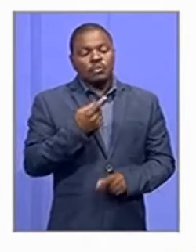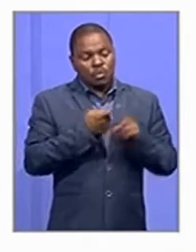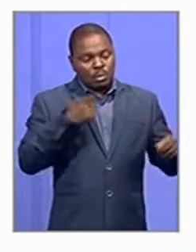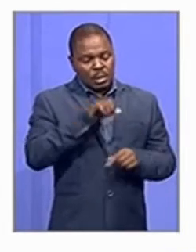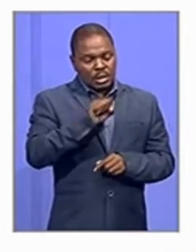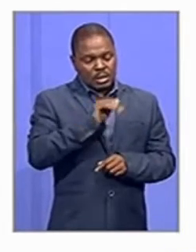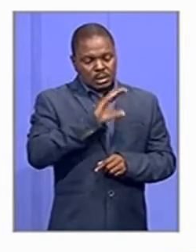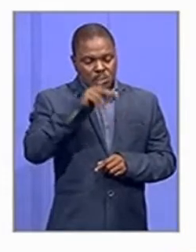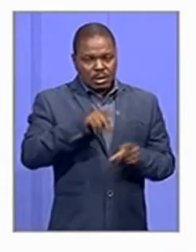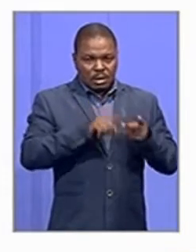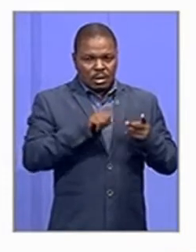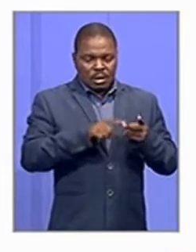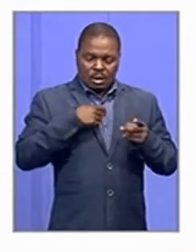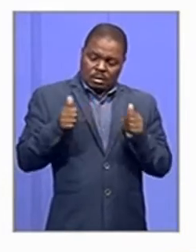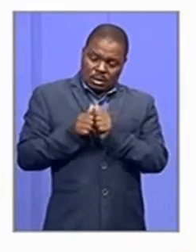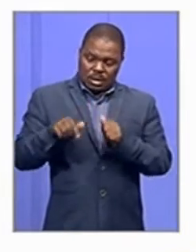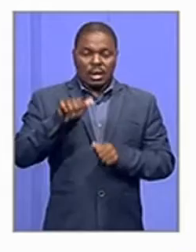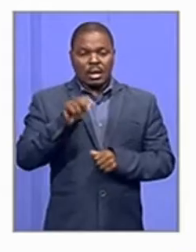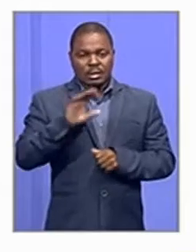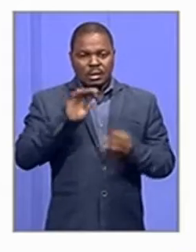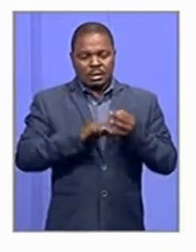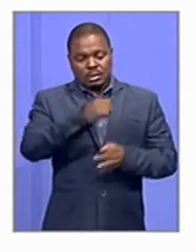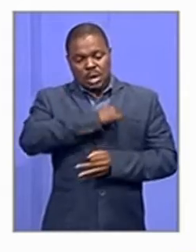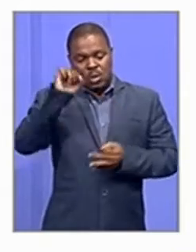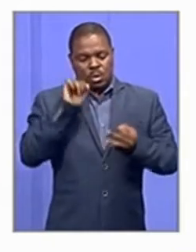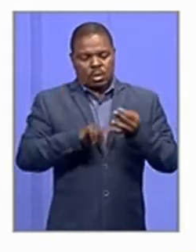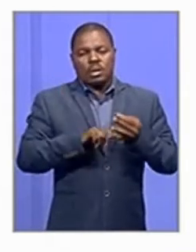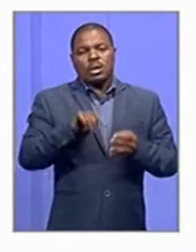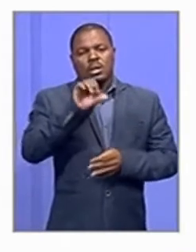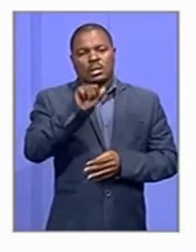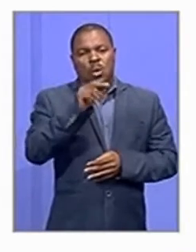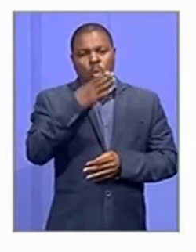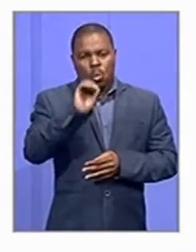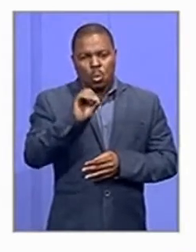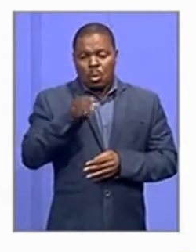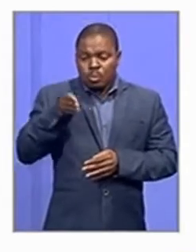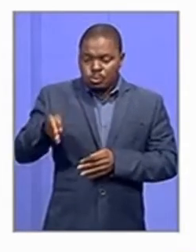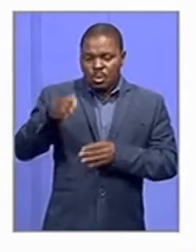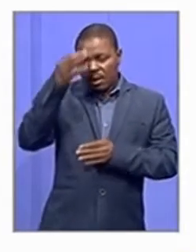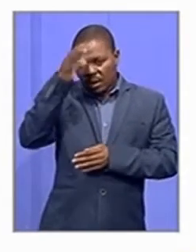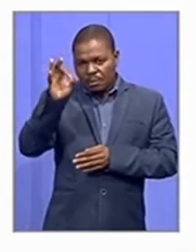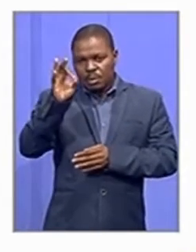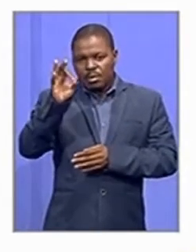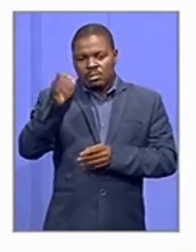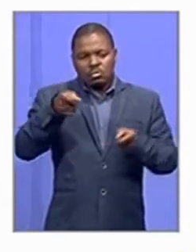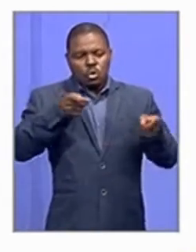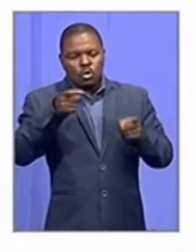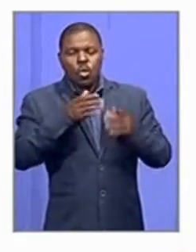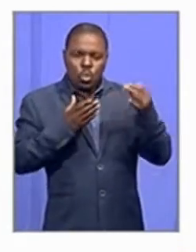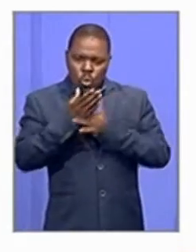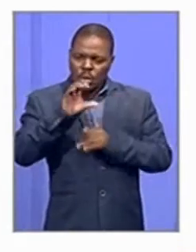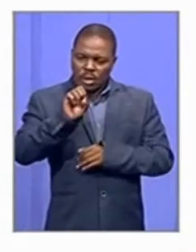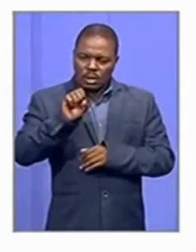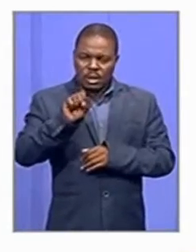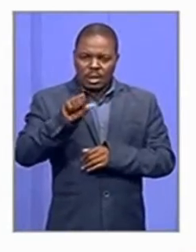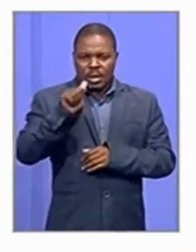an ally of the African National Congress and Cosatu and Sanko, that is leading government through the African National Congress. This